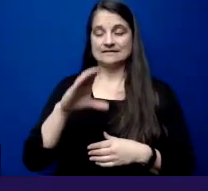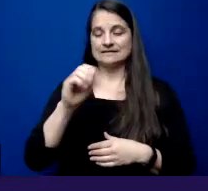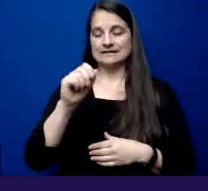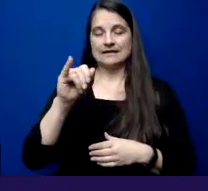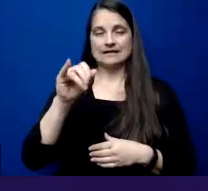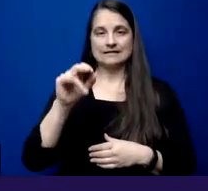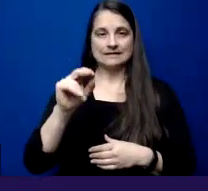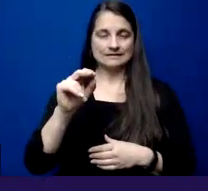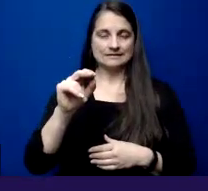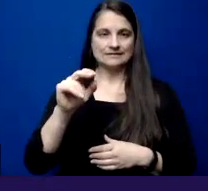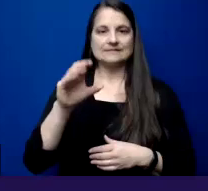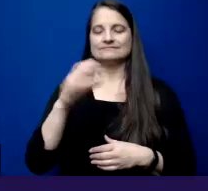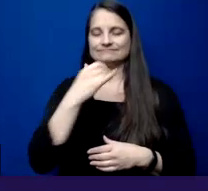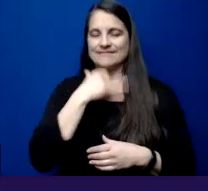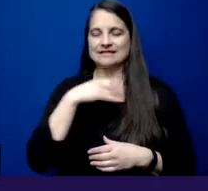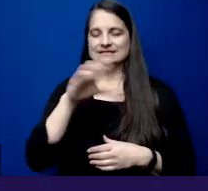Caitlin,